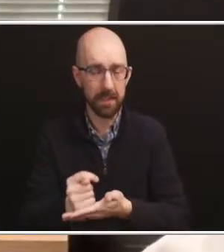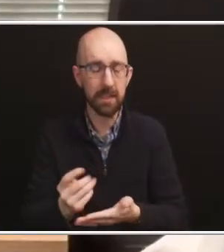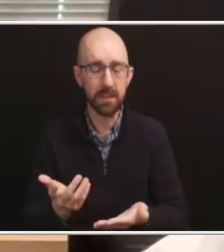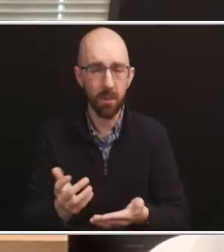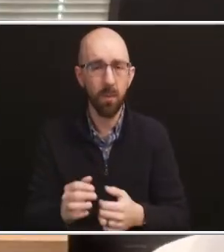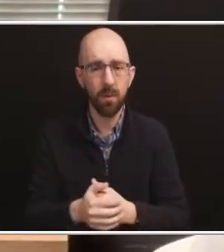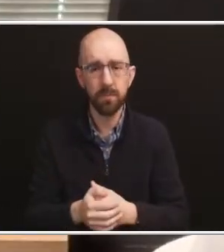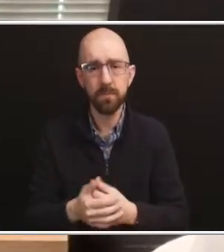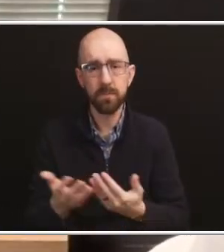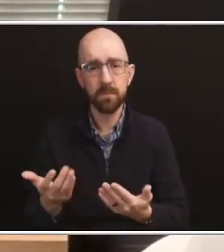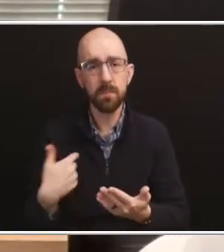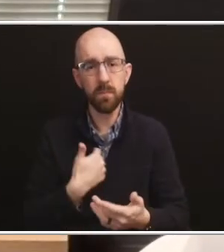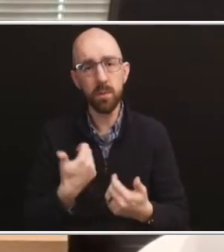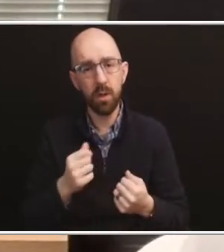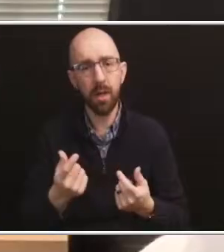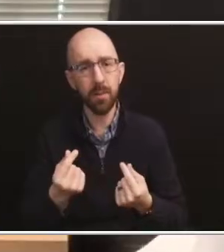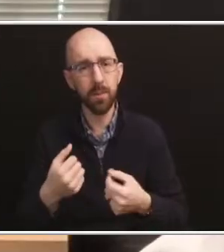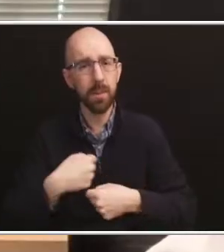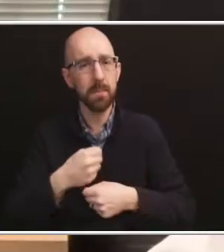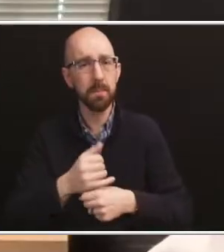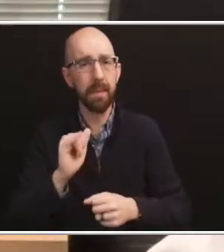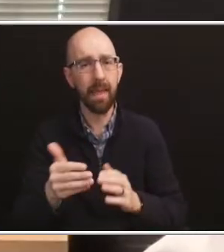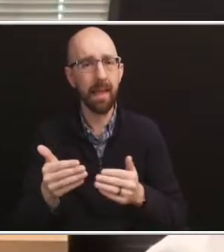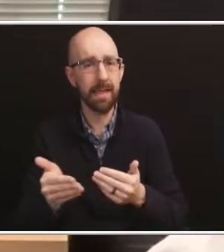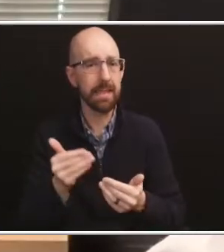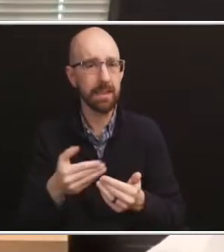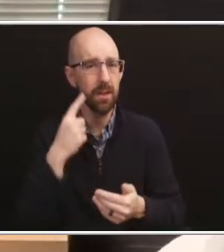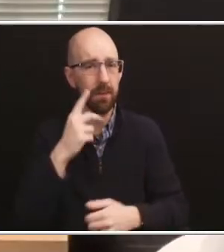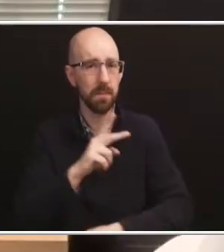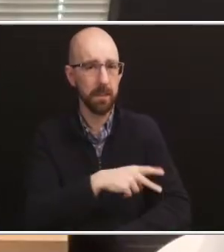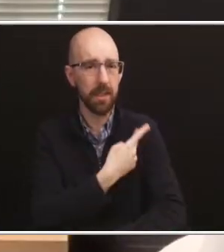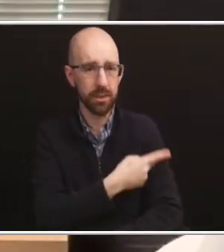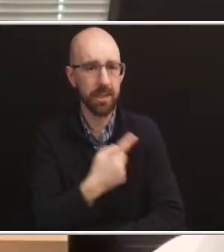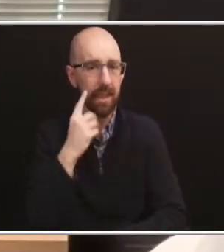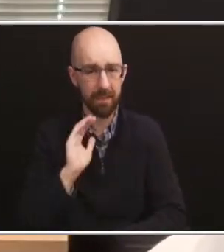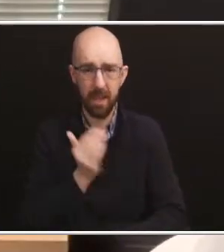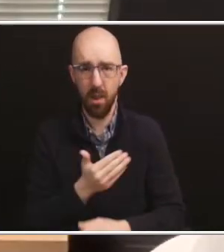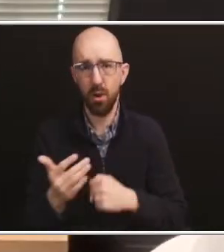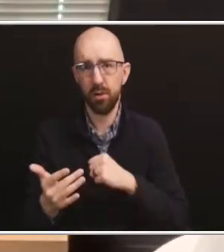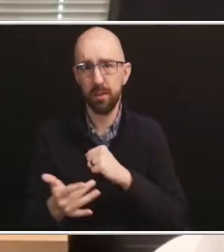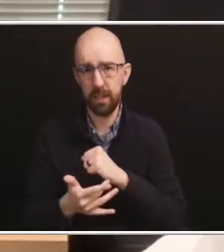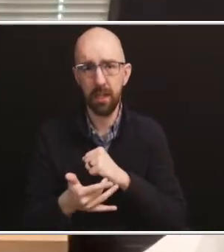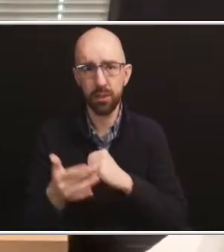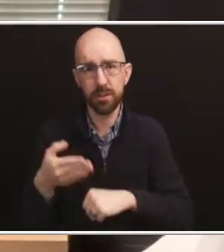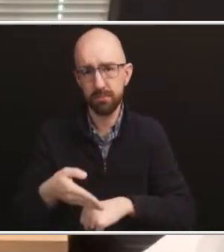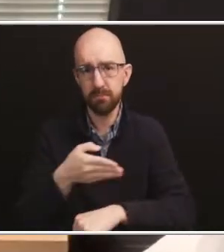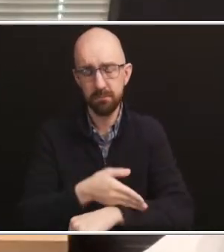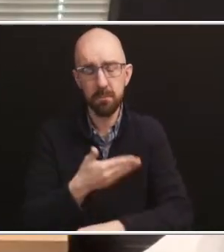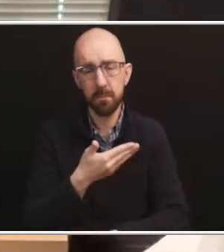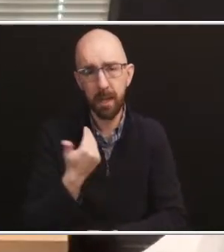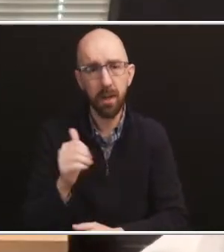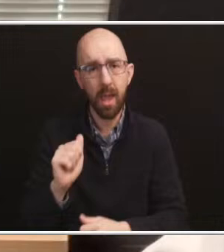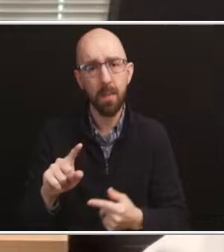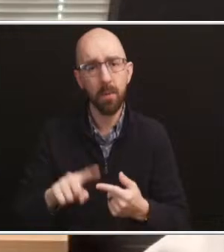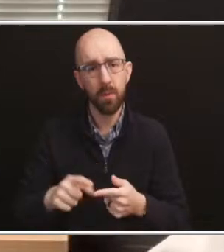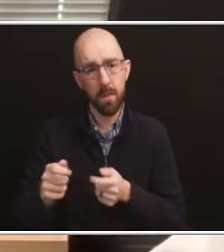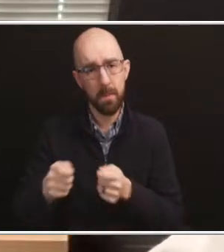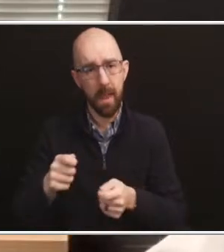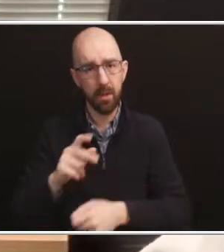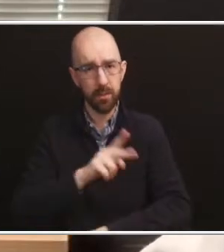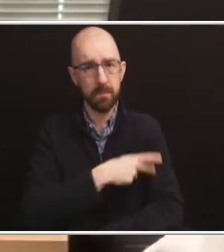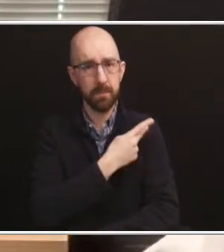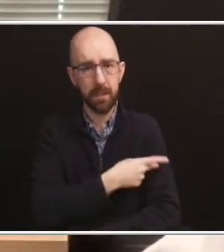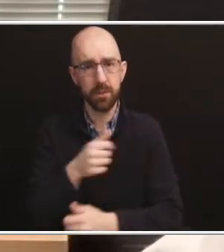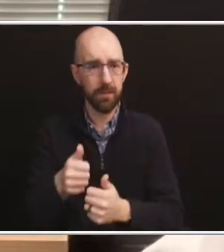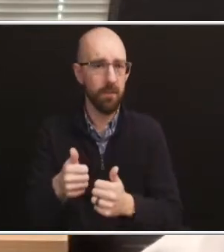trying to do is trying to make it a little bit easier, for patients. And I think our technology has gotten better where we're able to manage these patients far